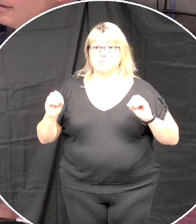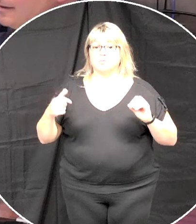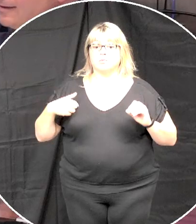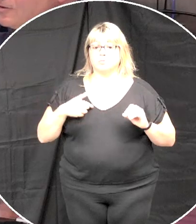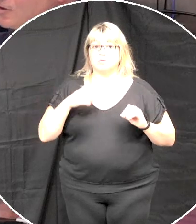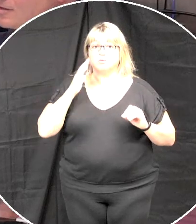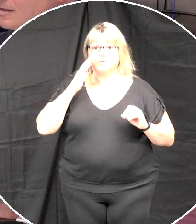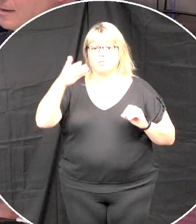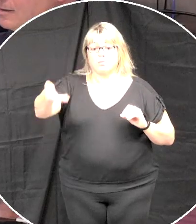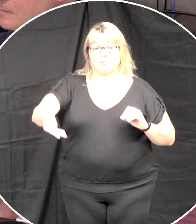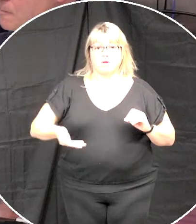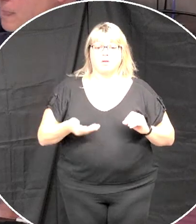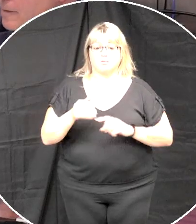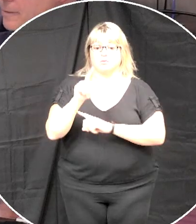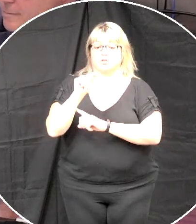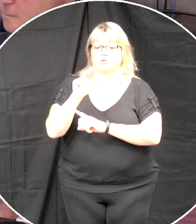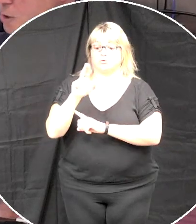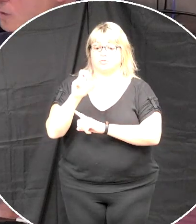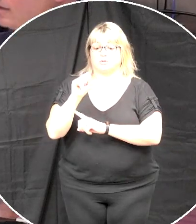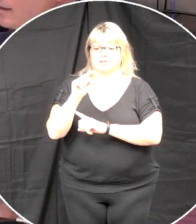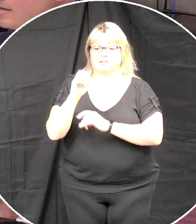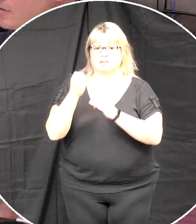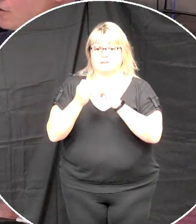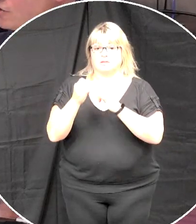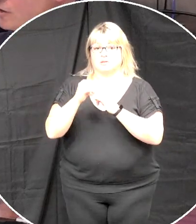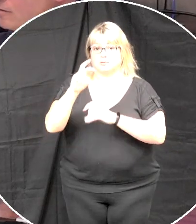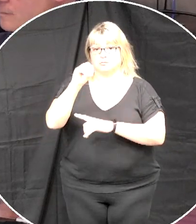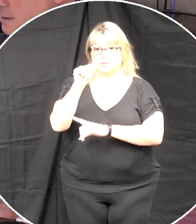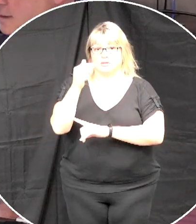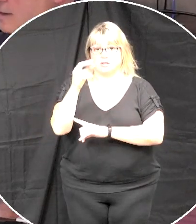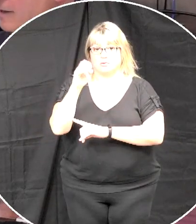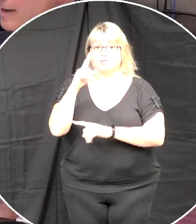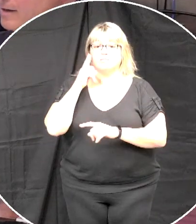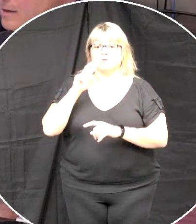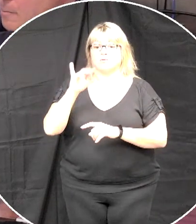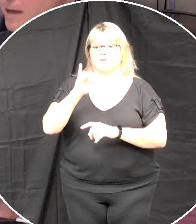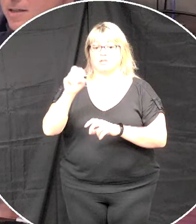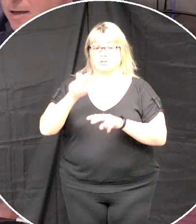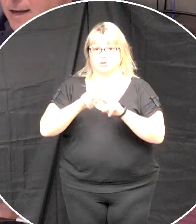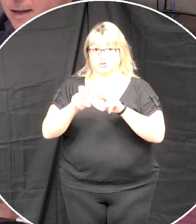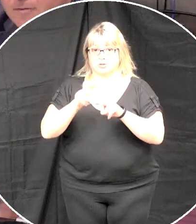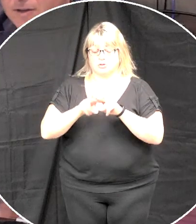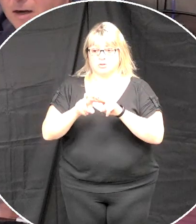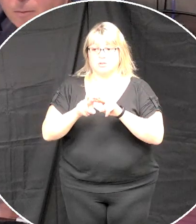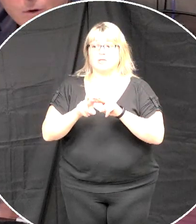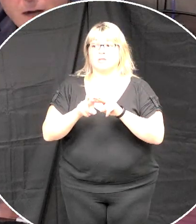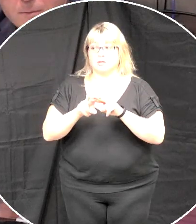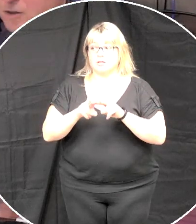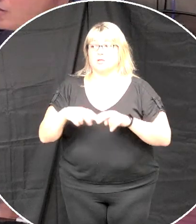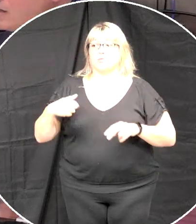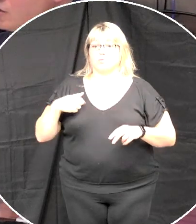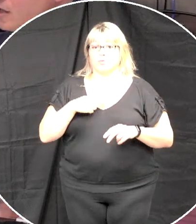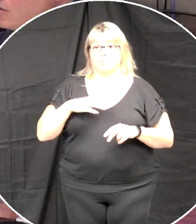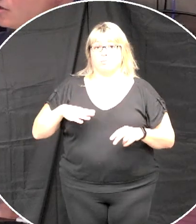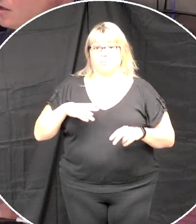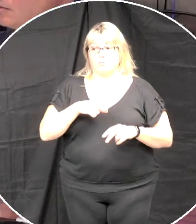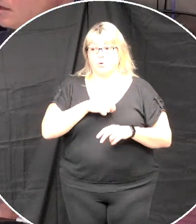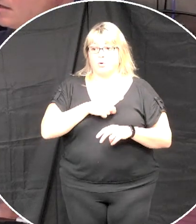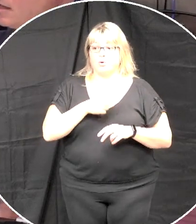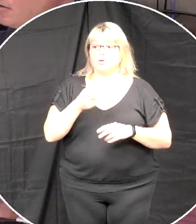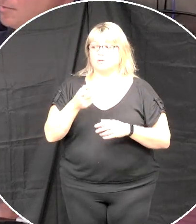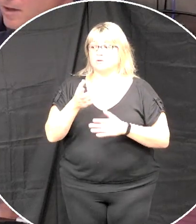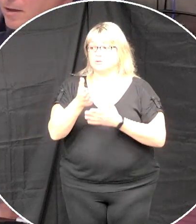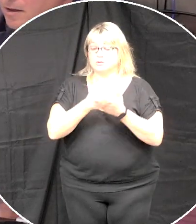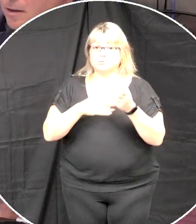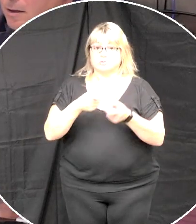welcome Trustee Mahoney as our vice chair. And based on that, and given that our board composition has changed a little bit, I